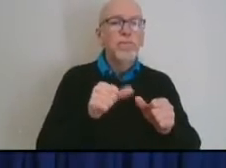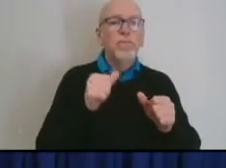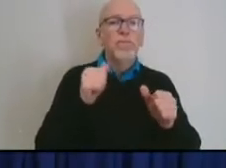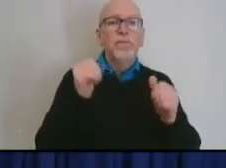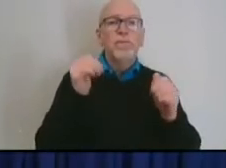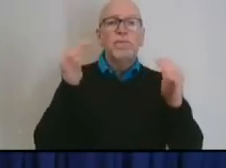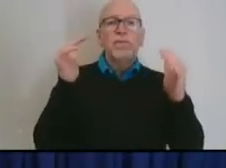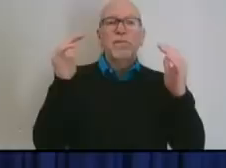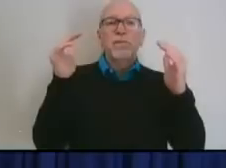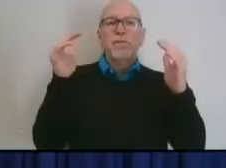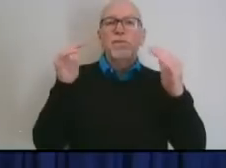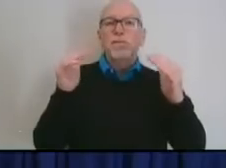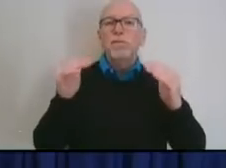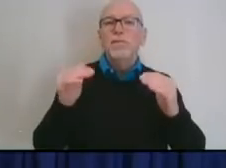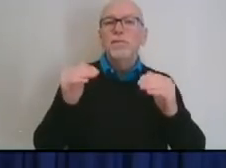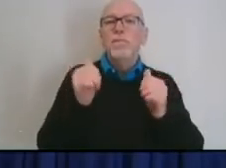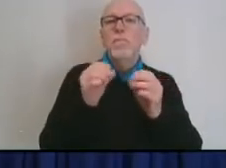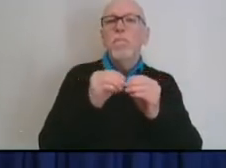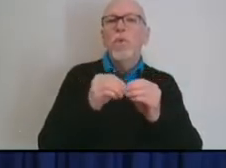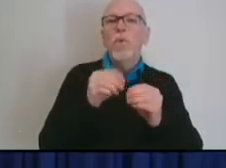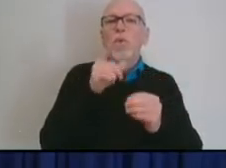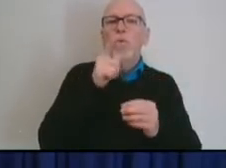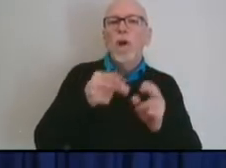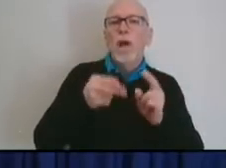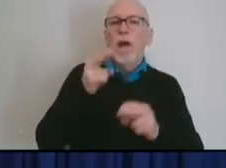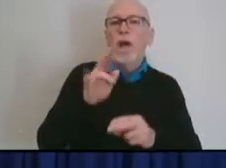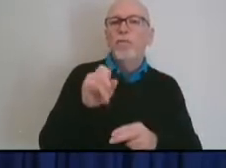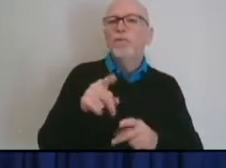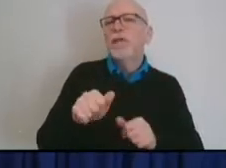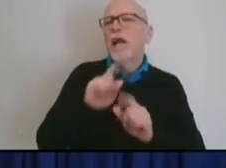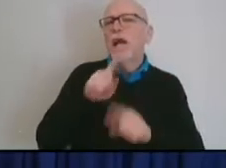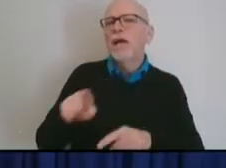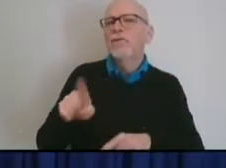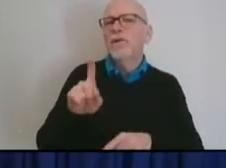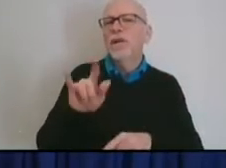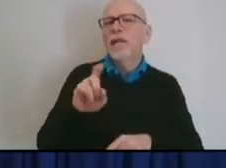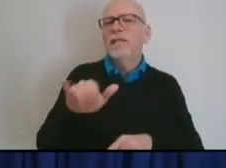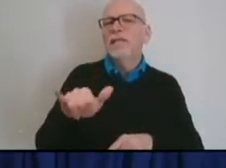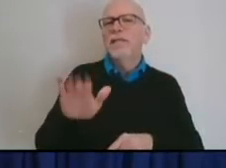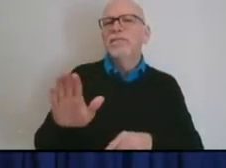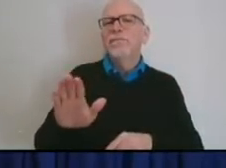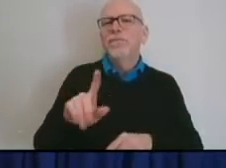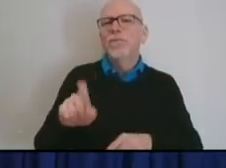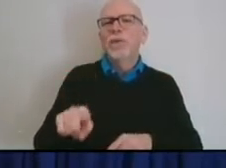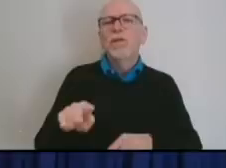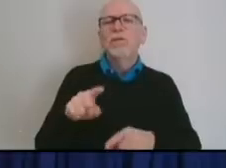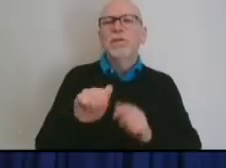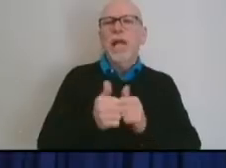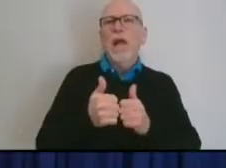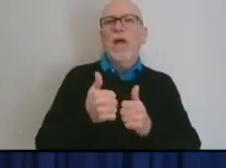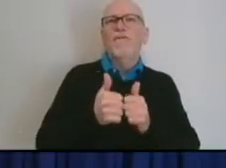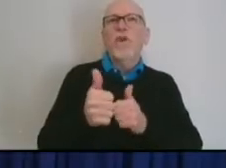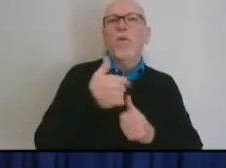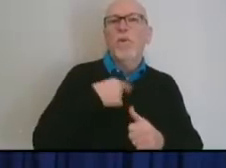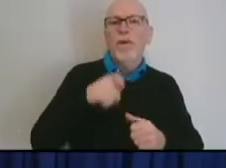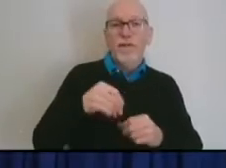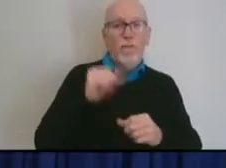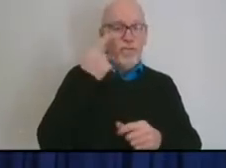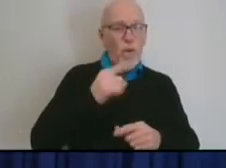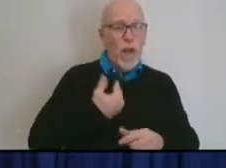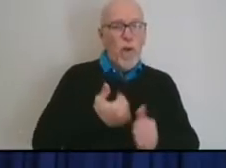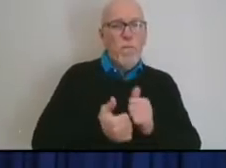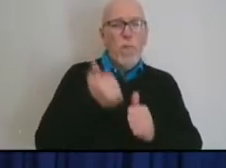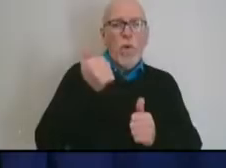the most vulnerable that would answer Lindsay's question about how far we have to go just within our most vulnerable